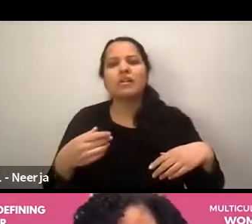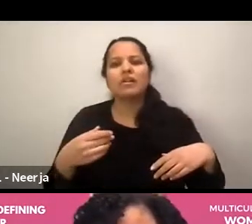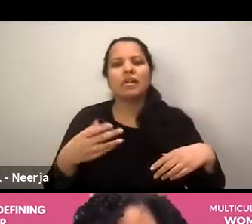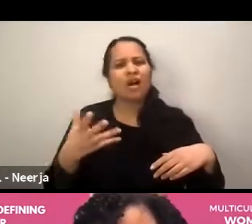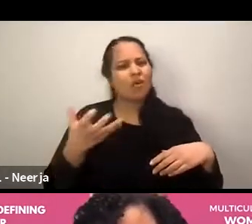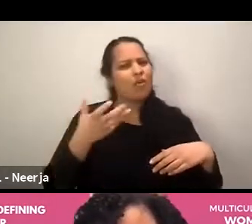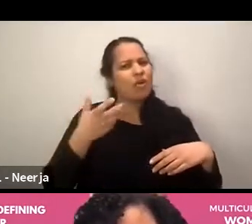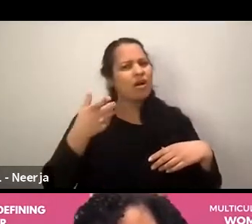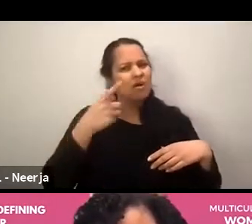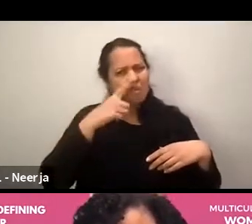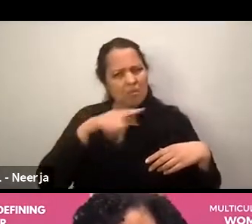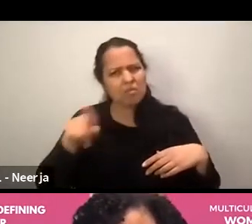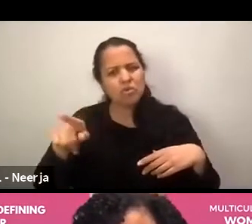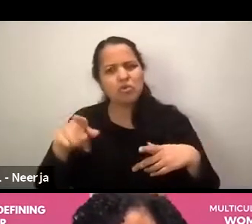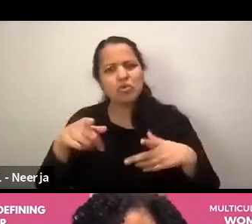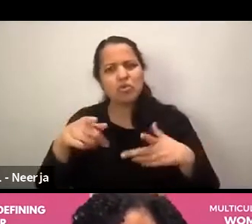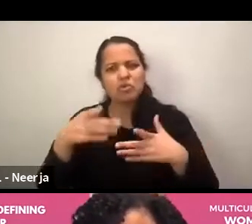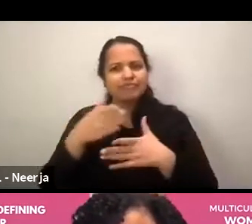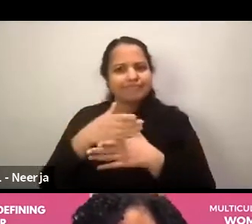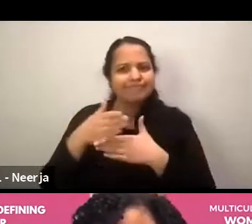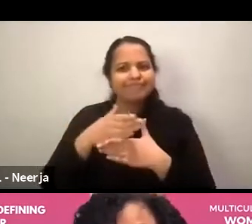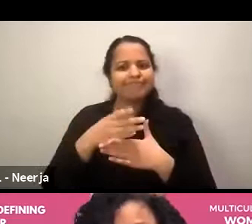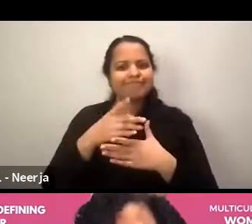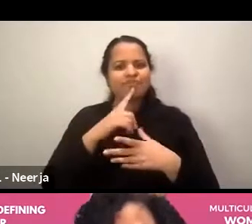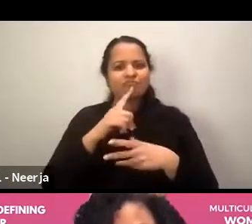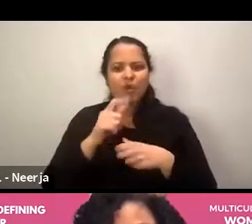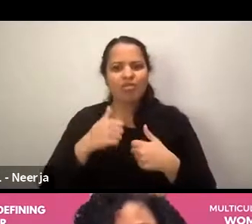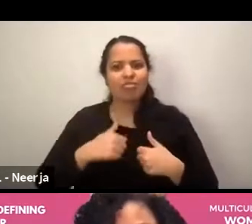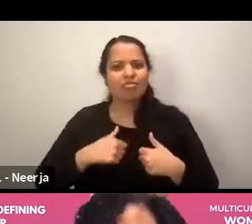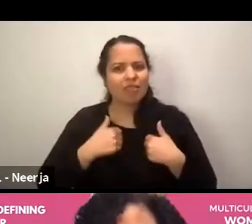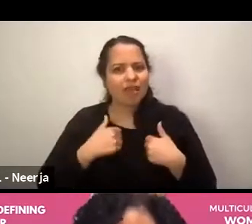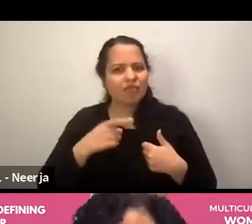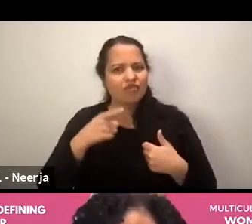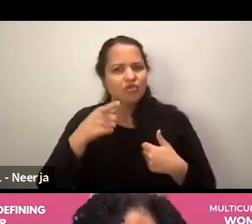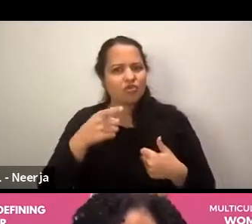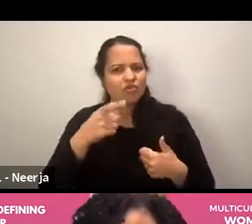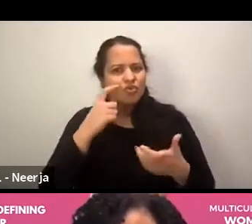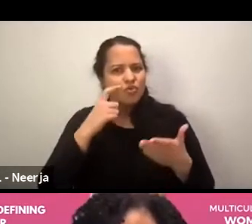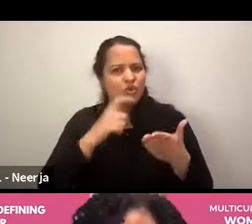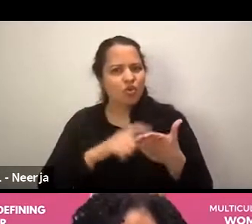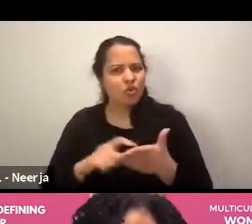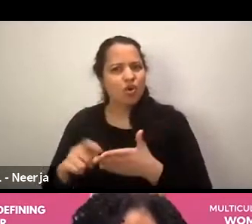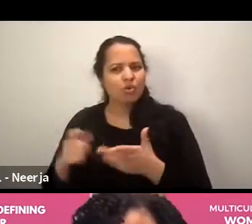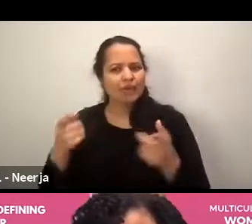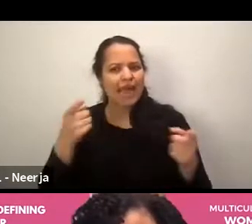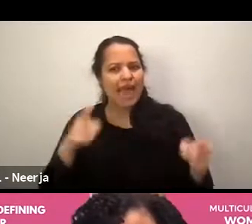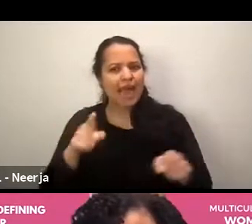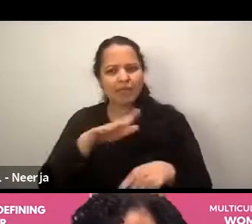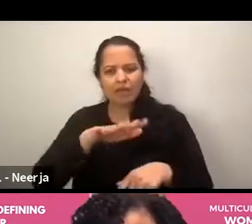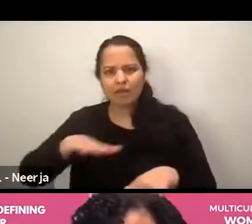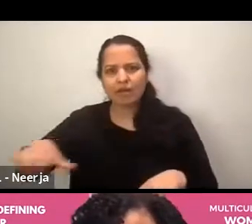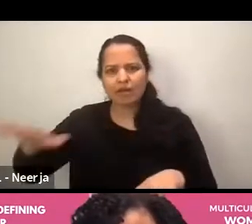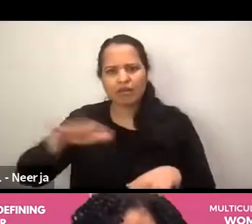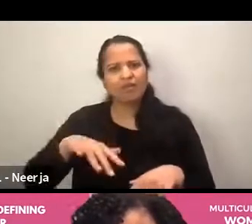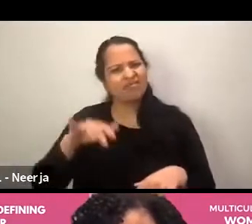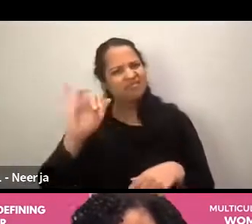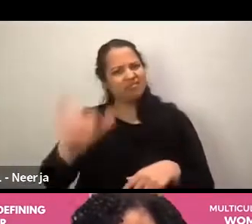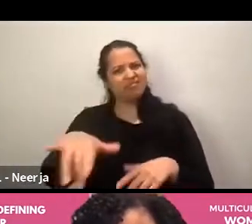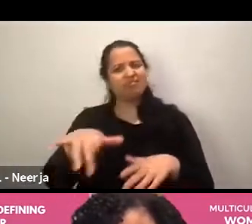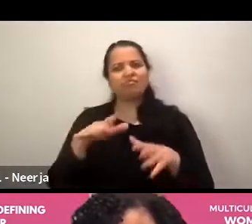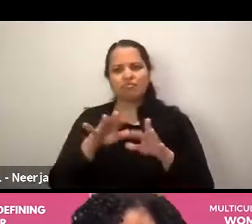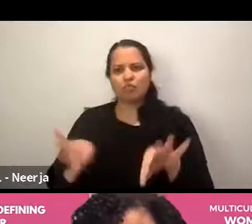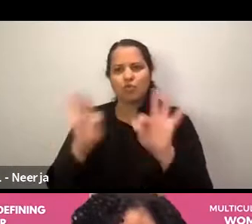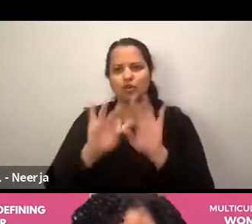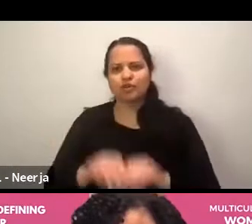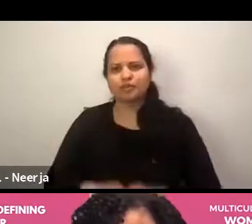have you share the realities of what you're seeing from your organization. I think this is really important. Thank you